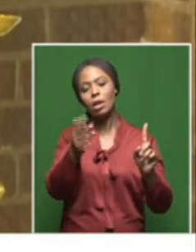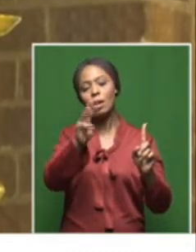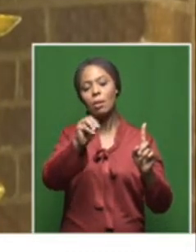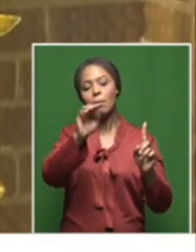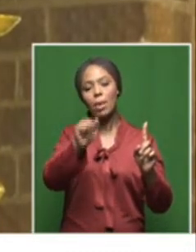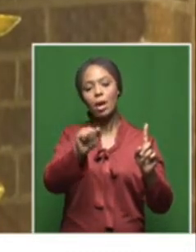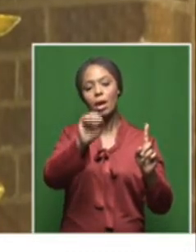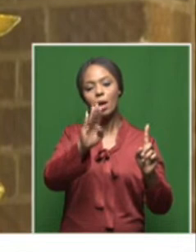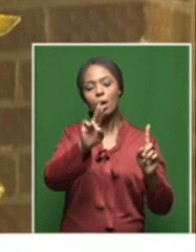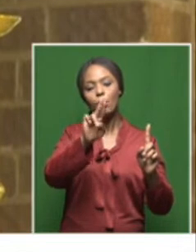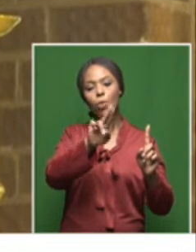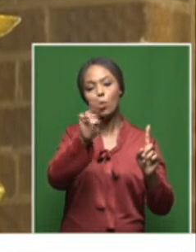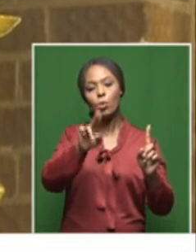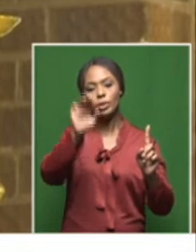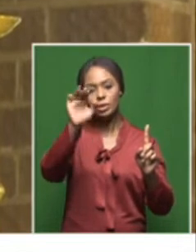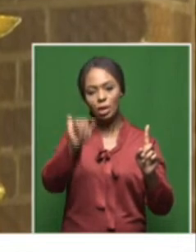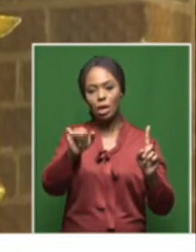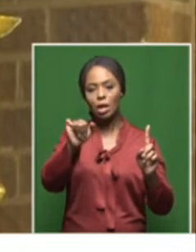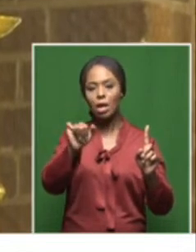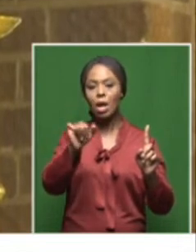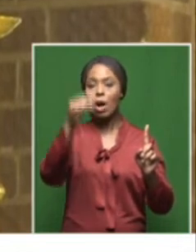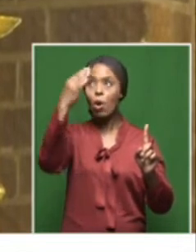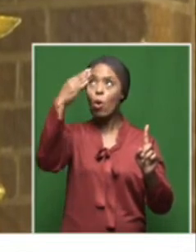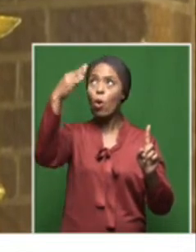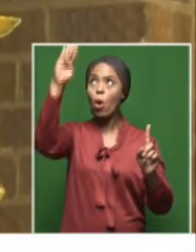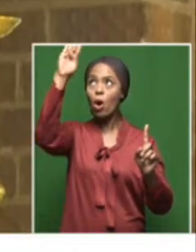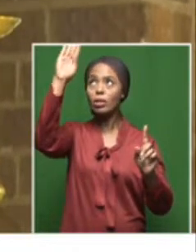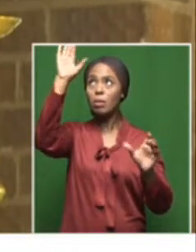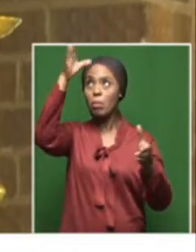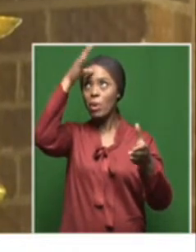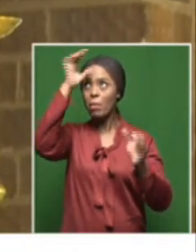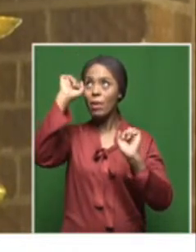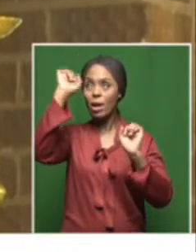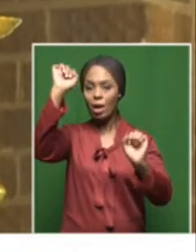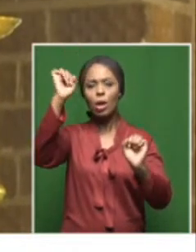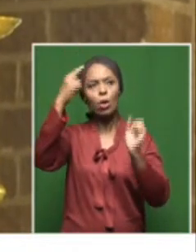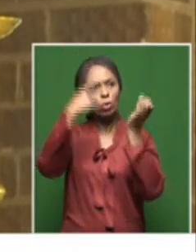God's brilliance shone perfectly.